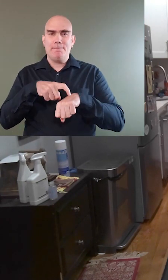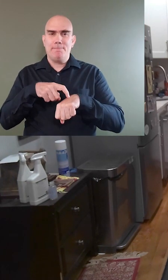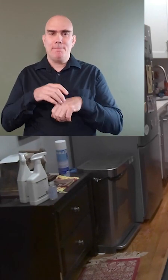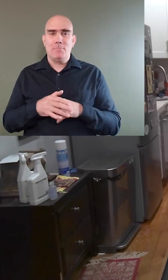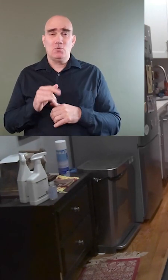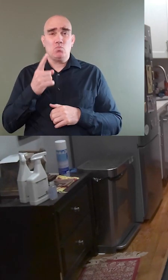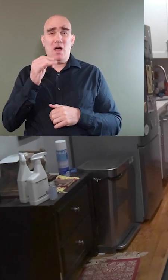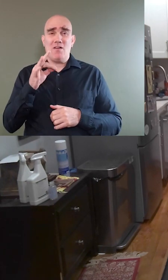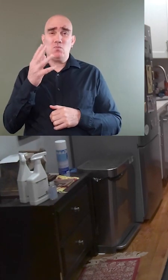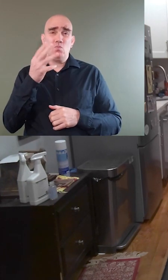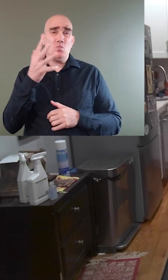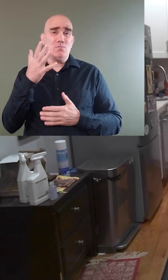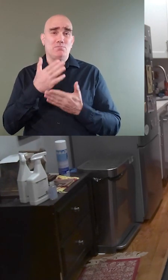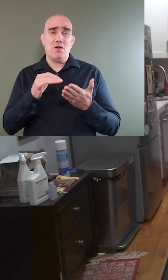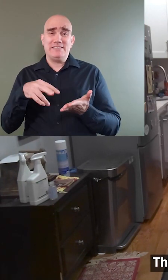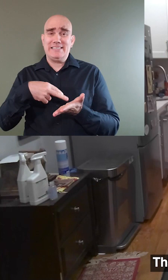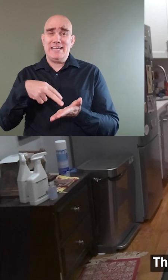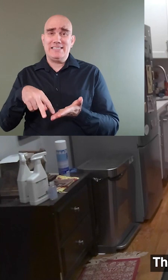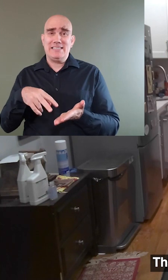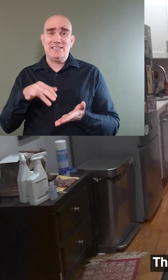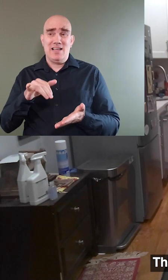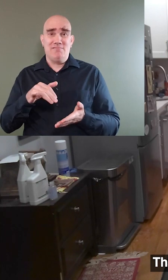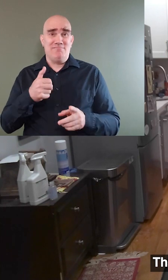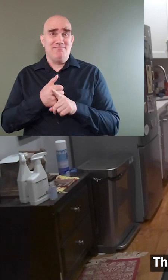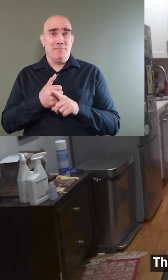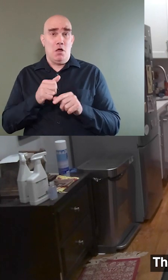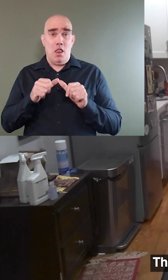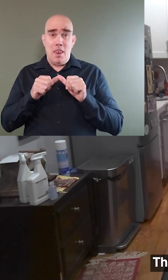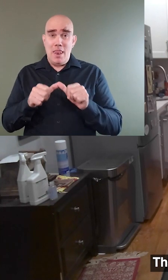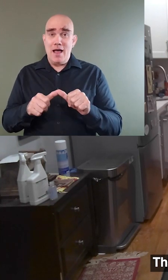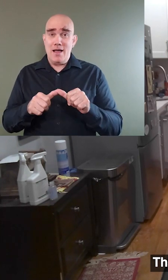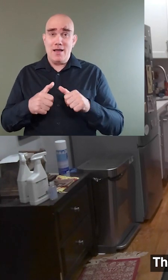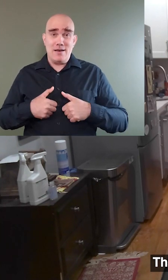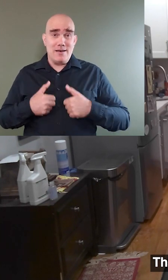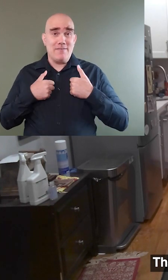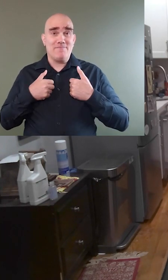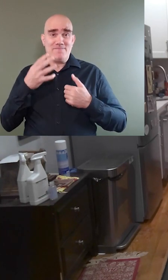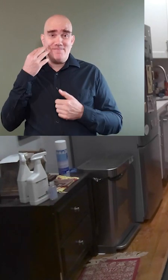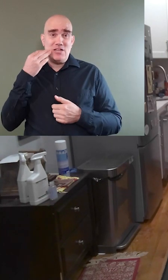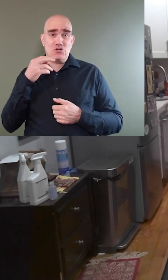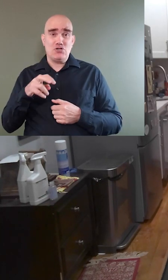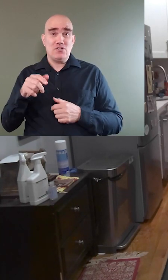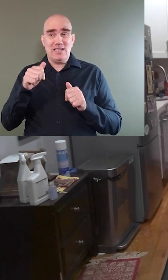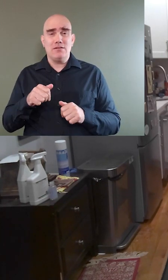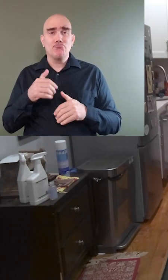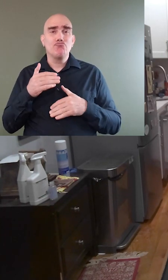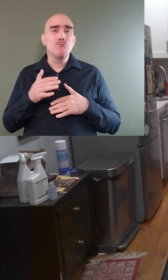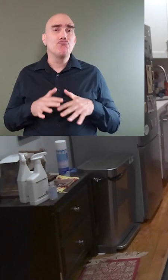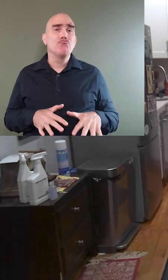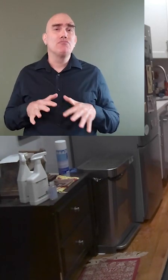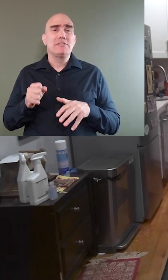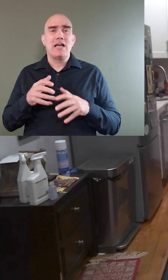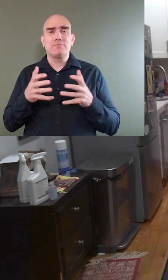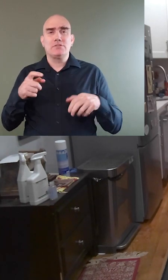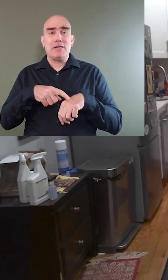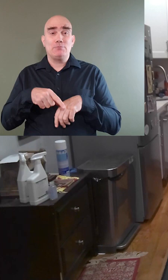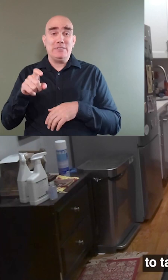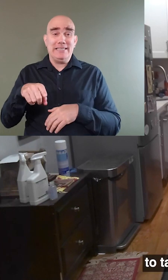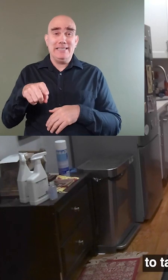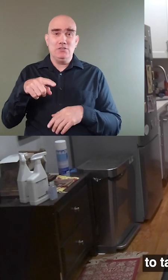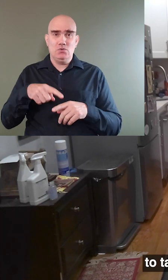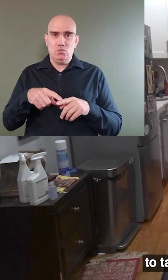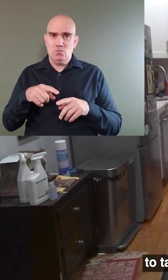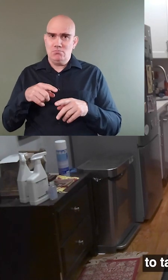time. That's one of the beauties of dance, is that it's a lifelong adventure. You can take as much time as you need